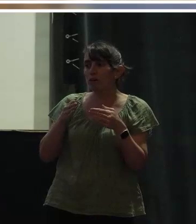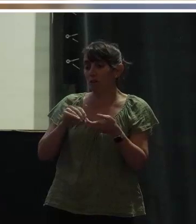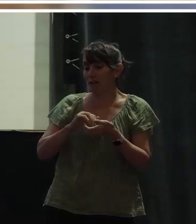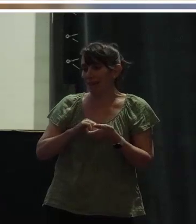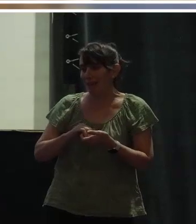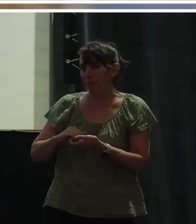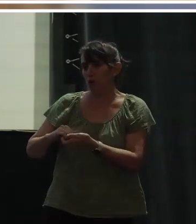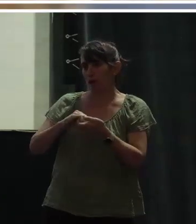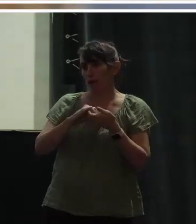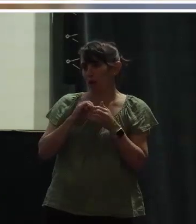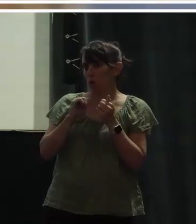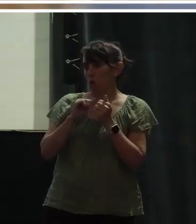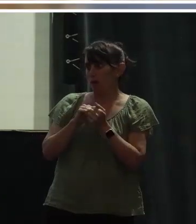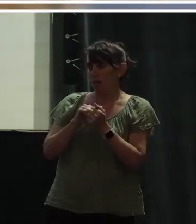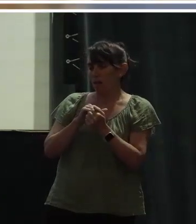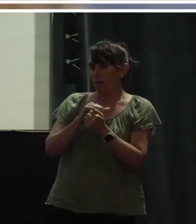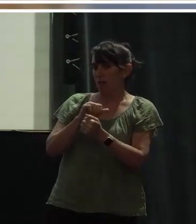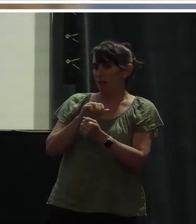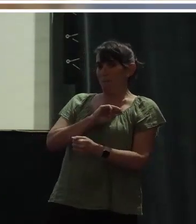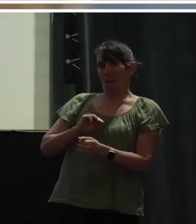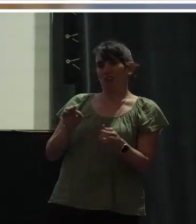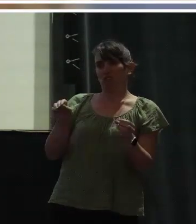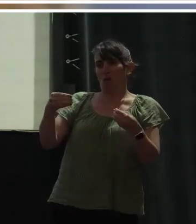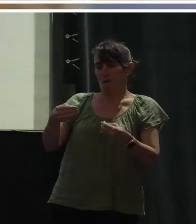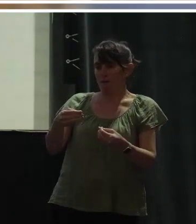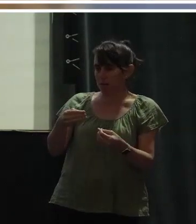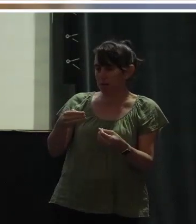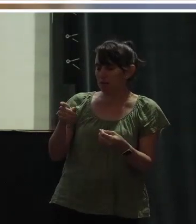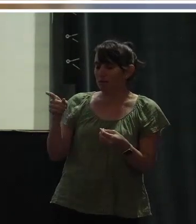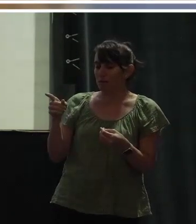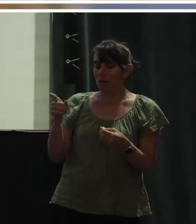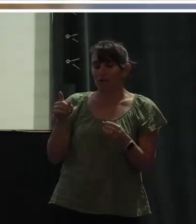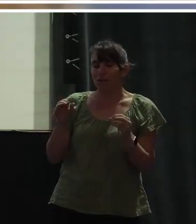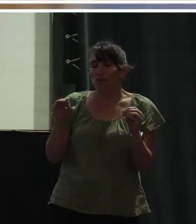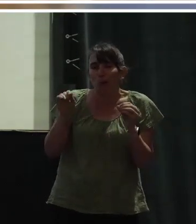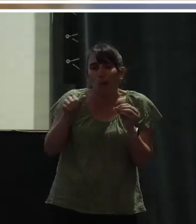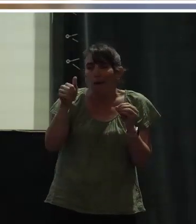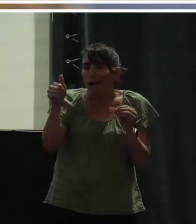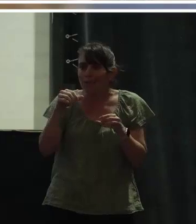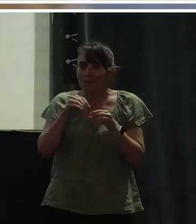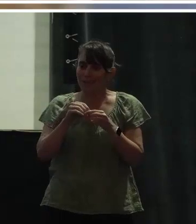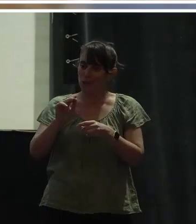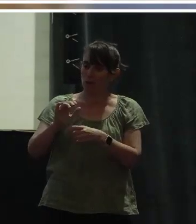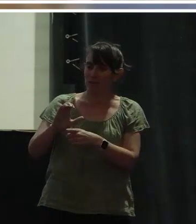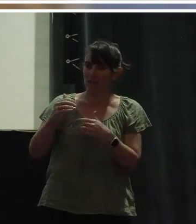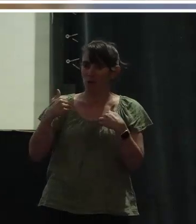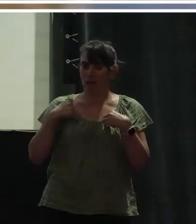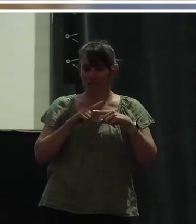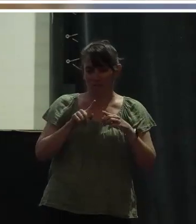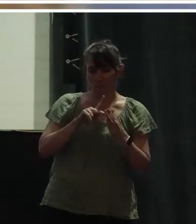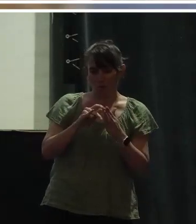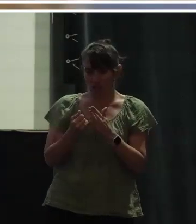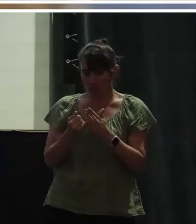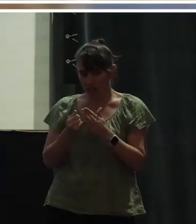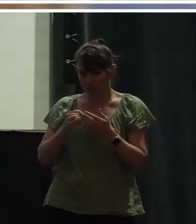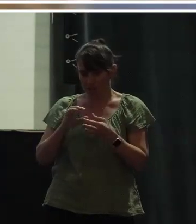collaboration with the authority. This has been, there's nowhere else in the city where you have all these projects that kind of abut each other. They